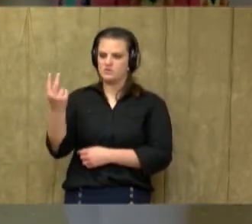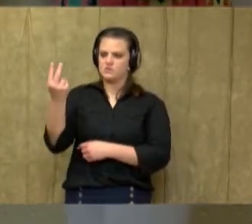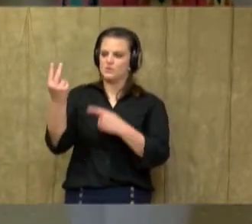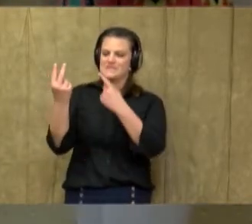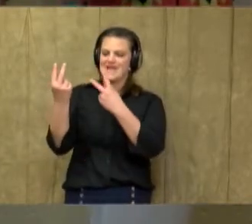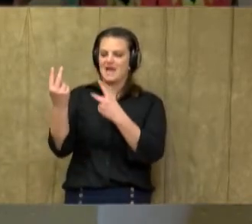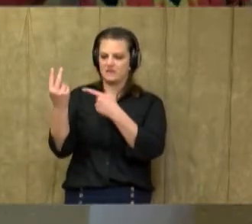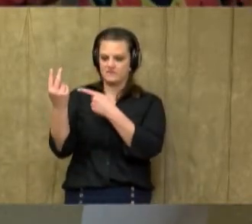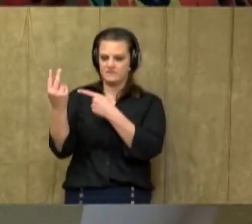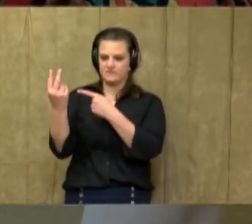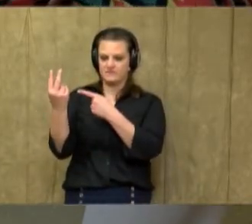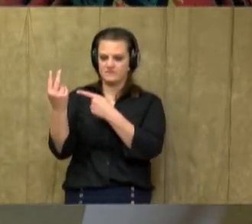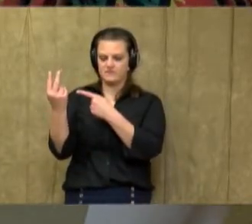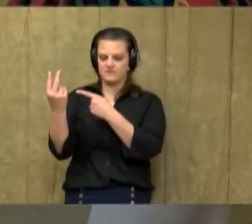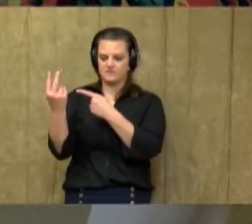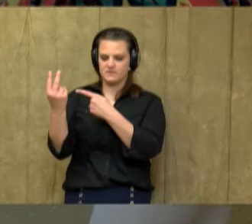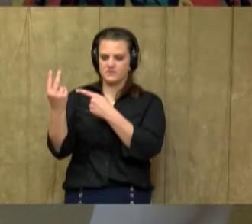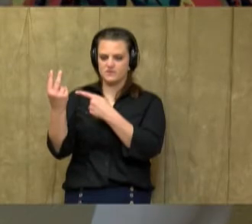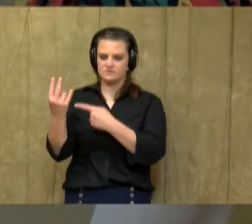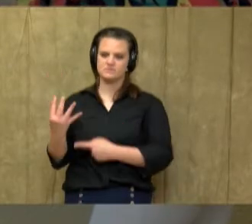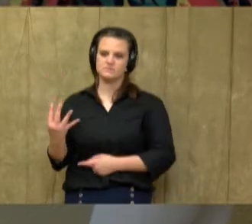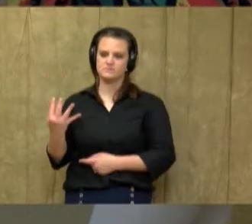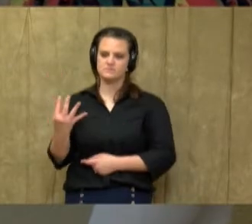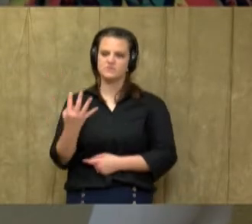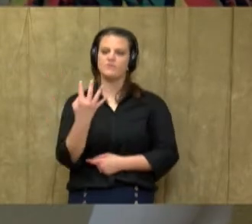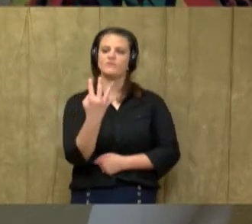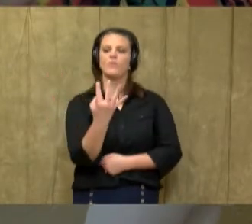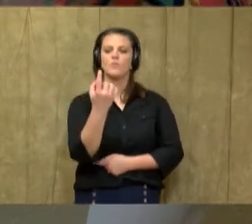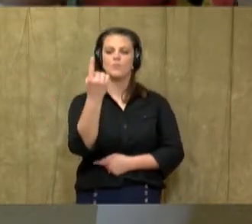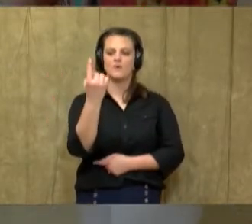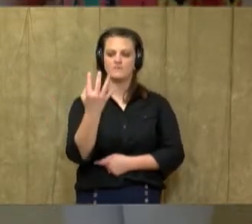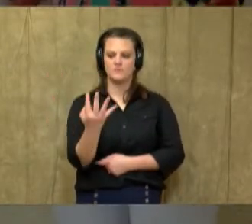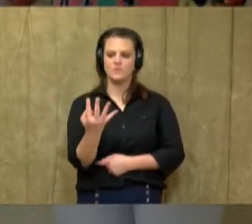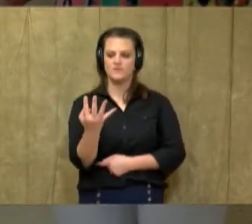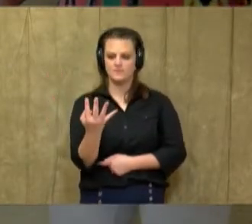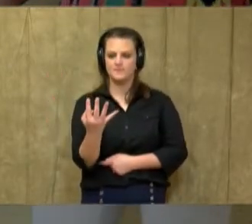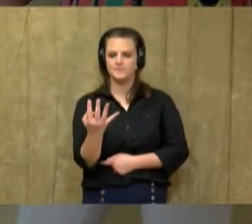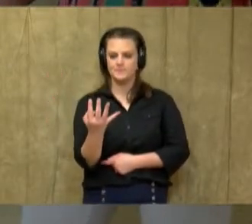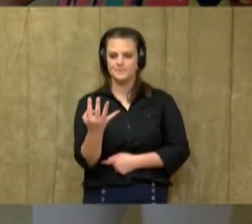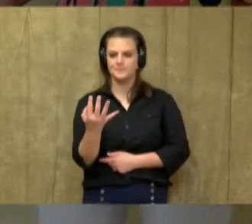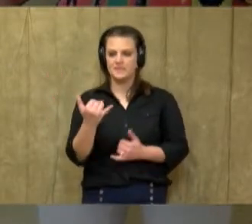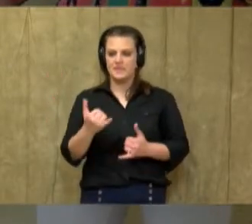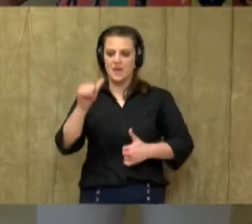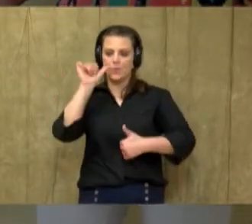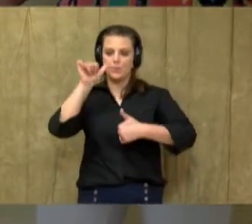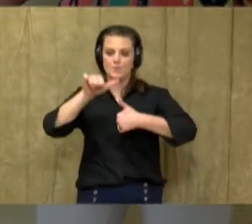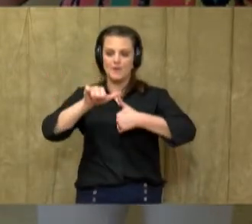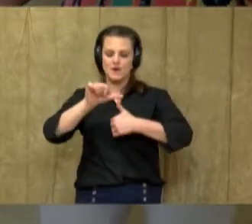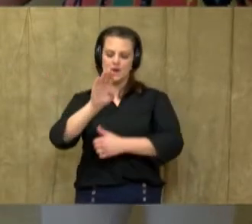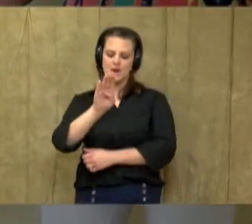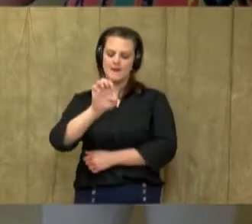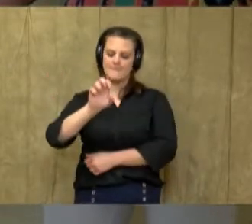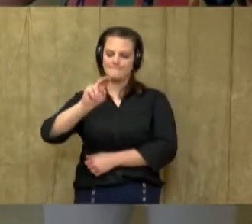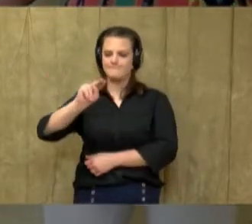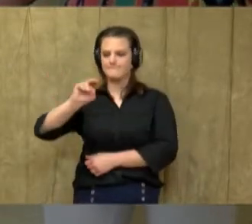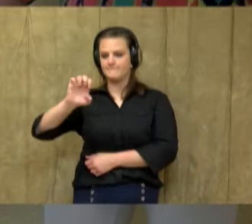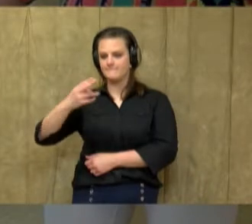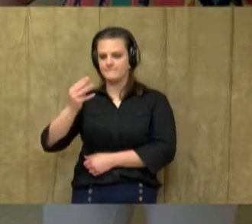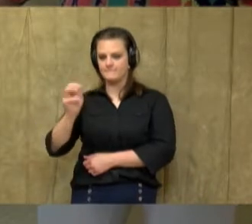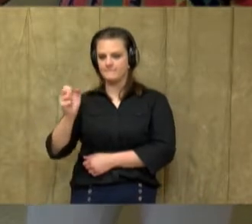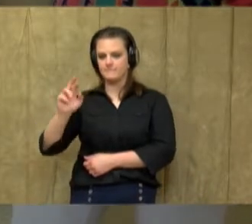our product is actually 4 and 1/4. Now remember when we benchmarked at the